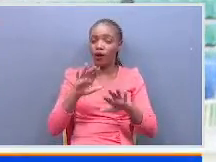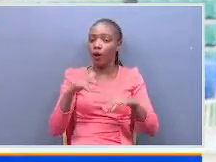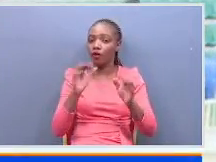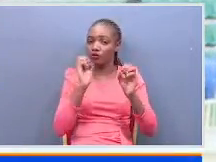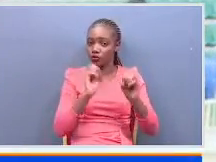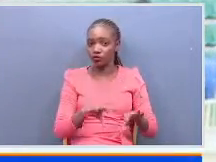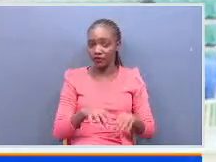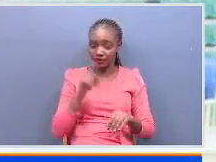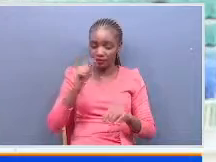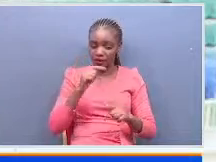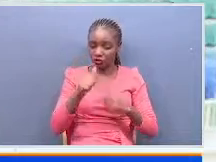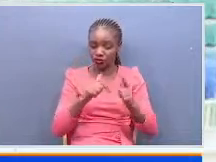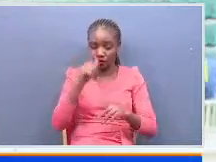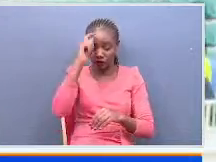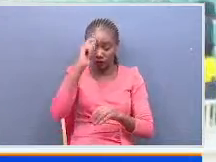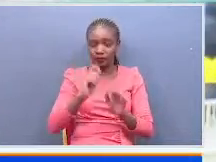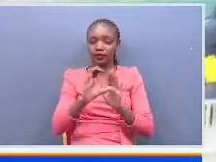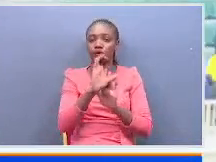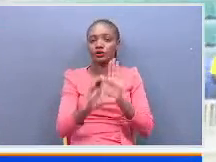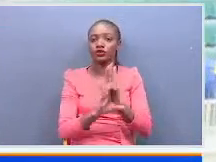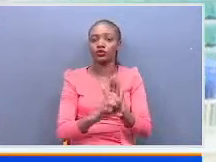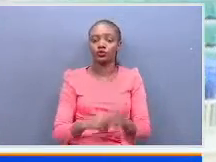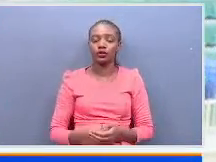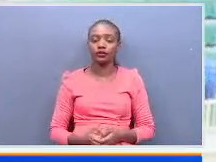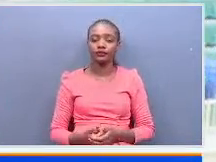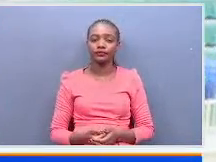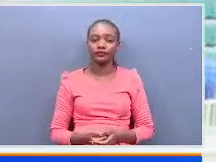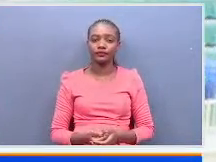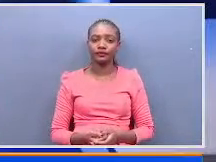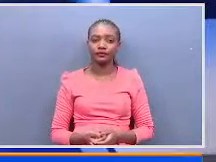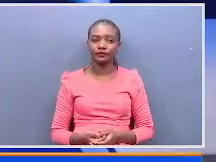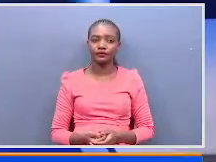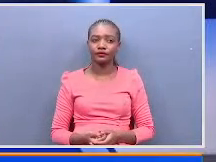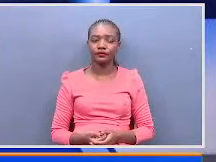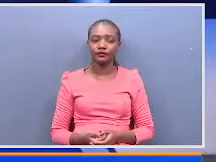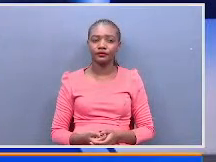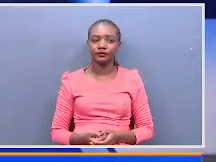Paul Kirobi, TV47, Nyayo Stadium, Nairobi.